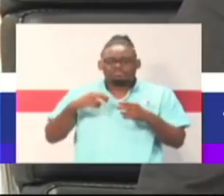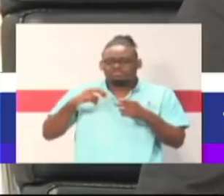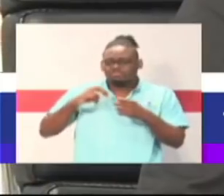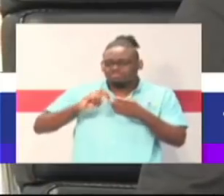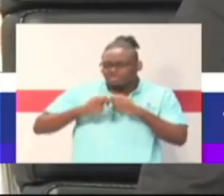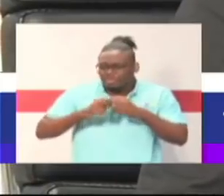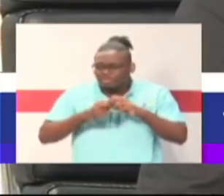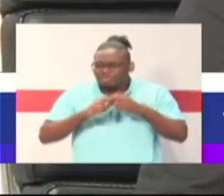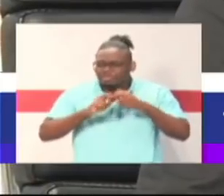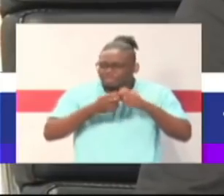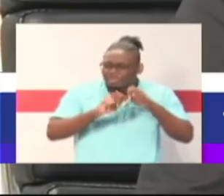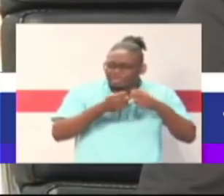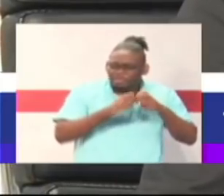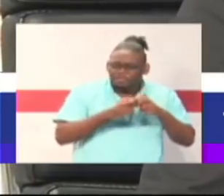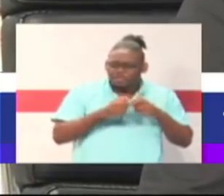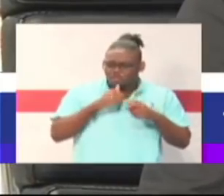pregnancies.